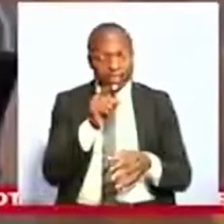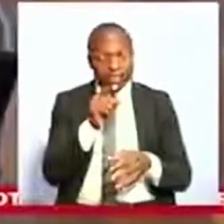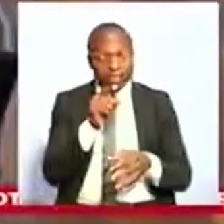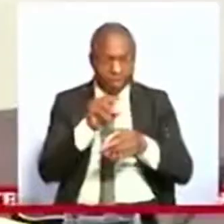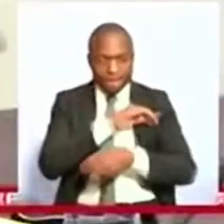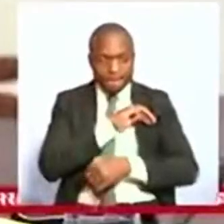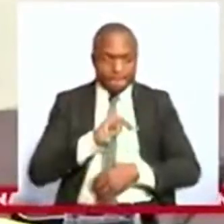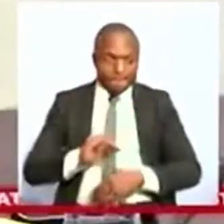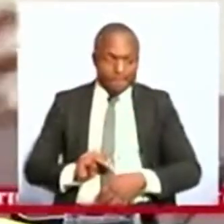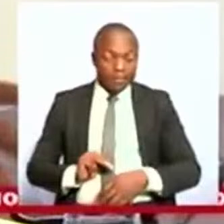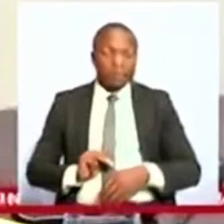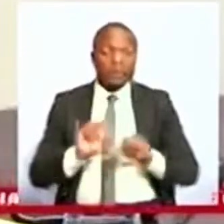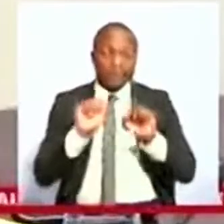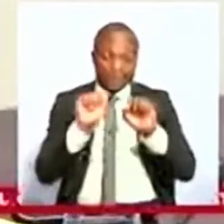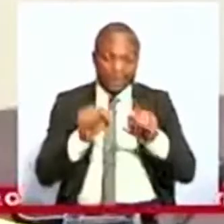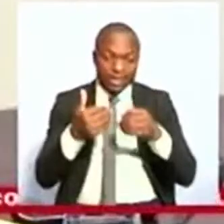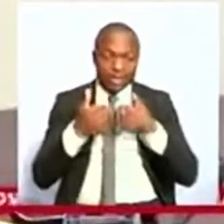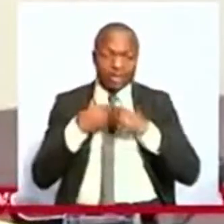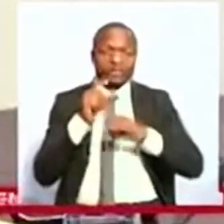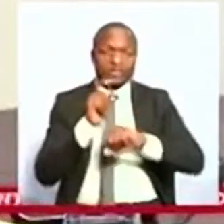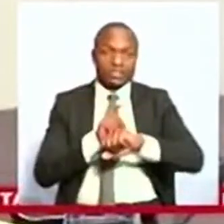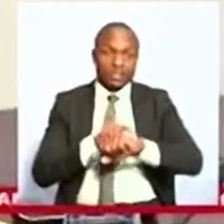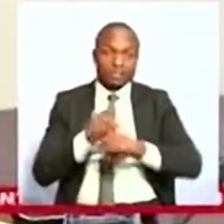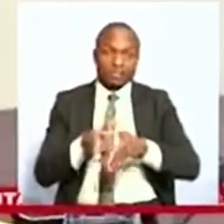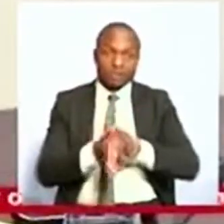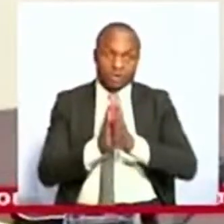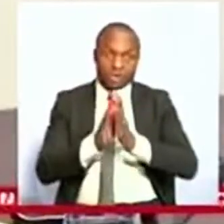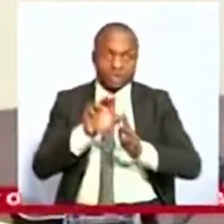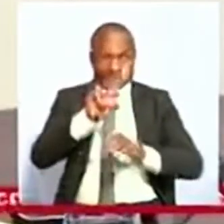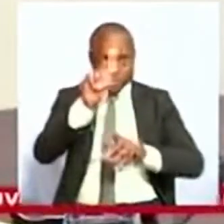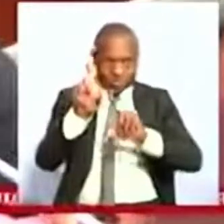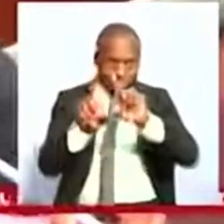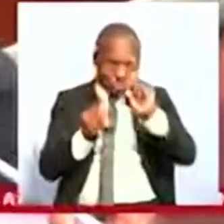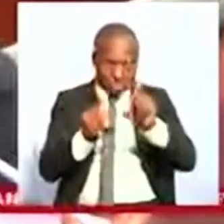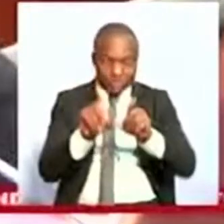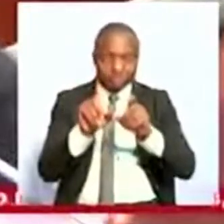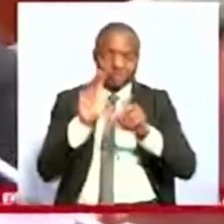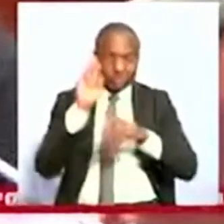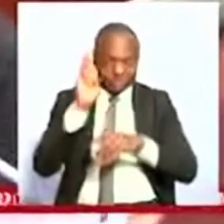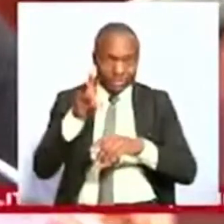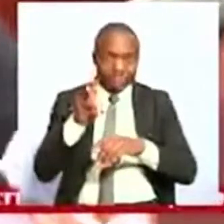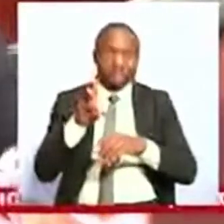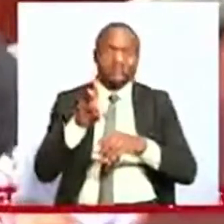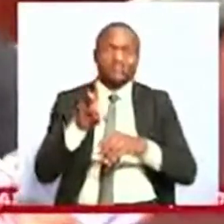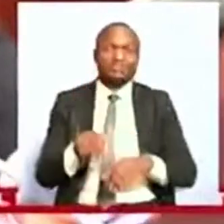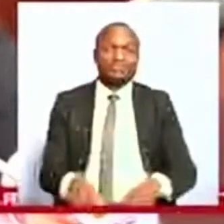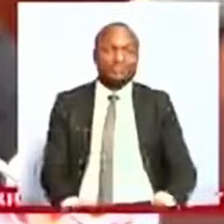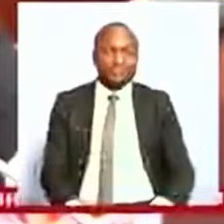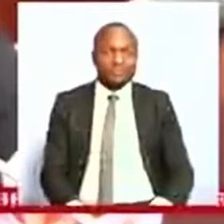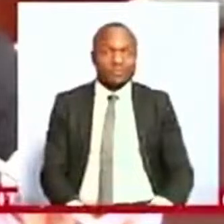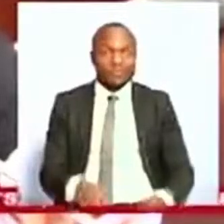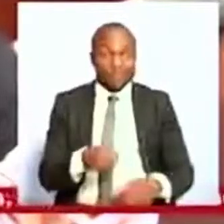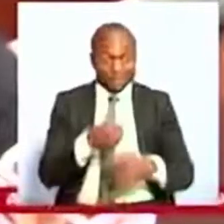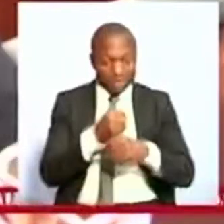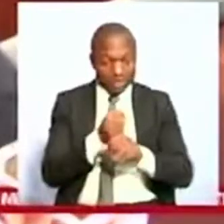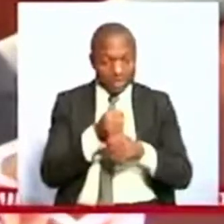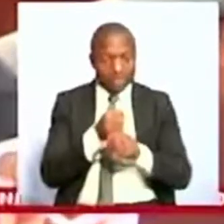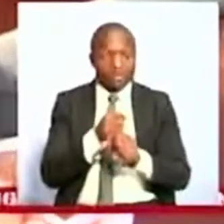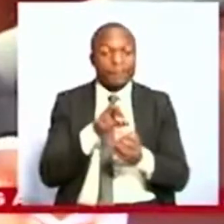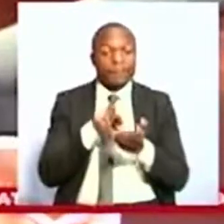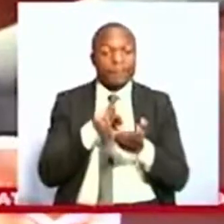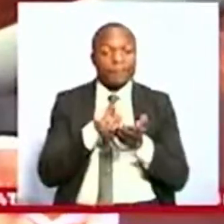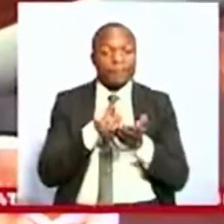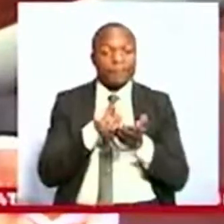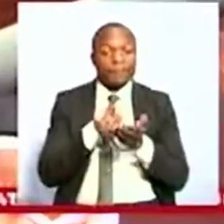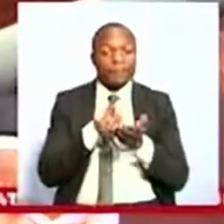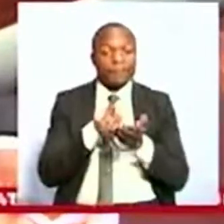members will be able to have time to ask questions. Please. We'll do so, Chair. In making our recommendations, we